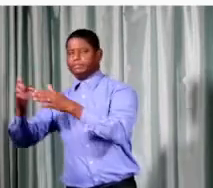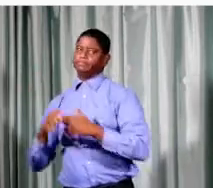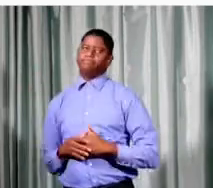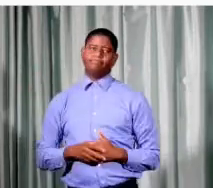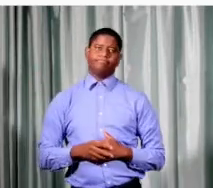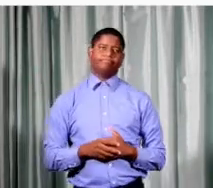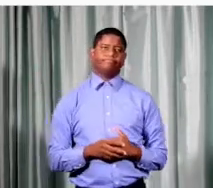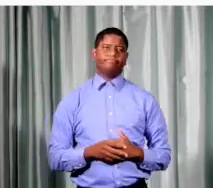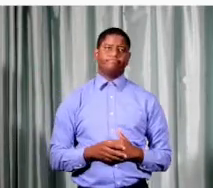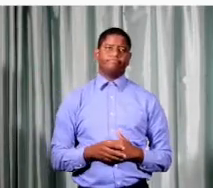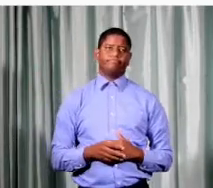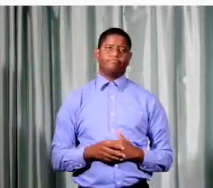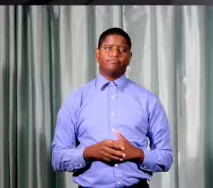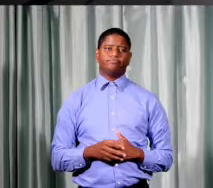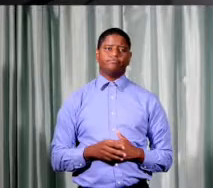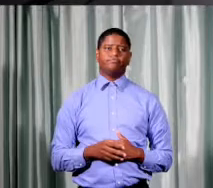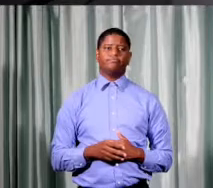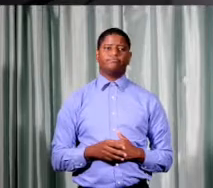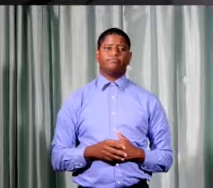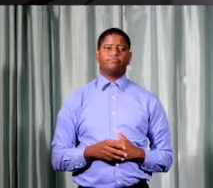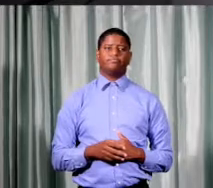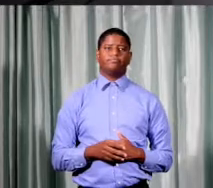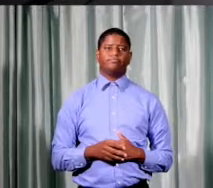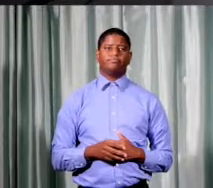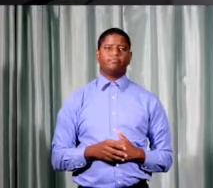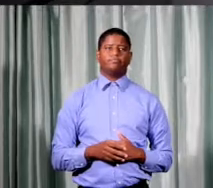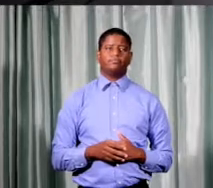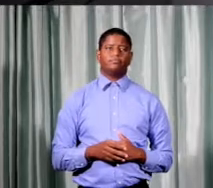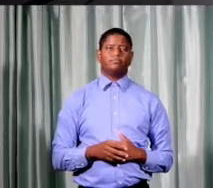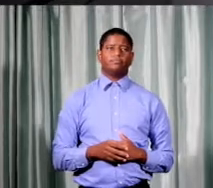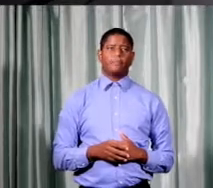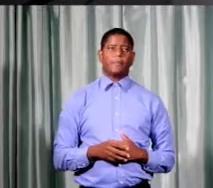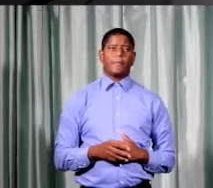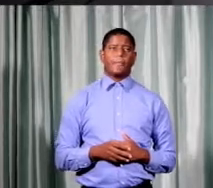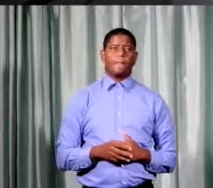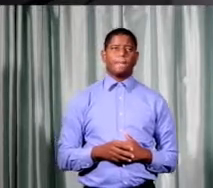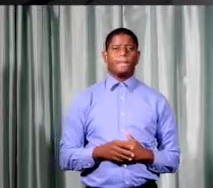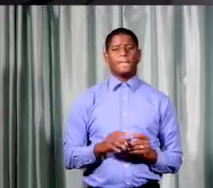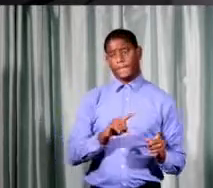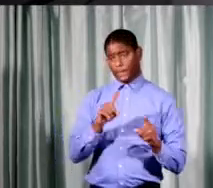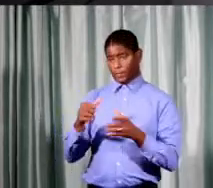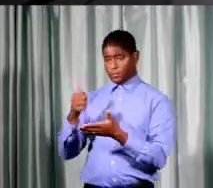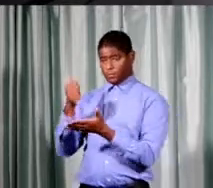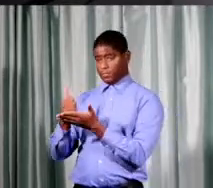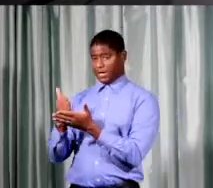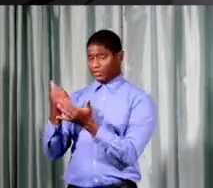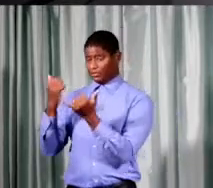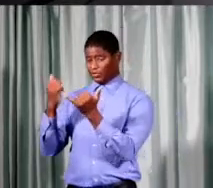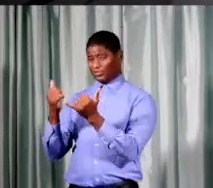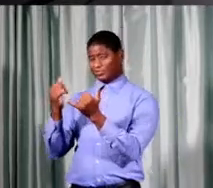going to the bank now to talk about financing in December is a different conversation than you running through the